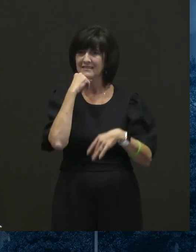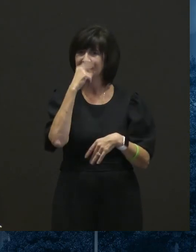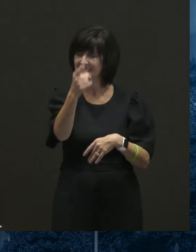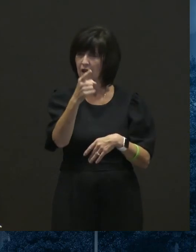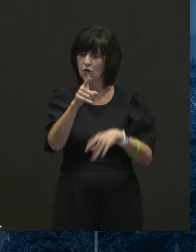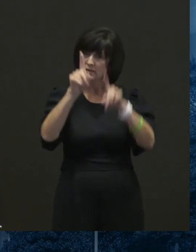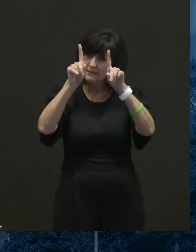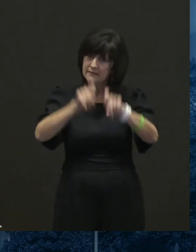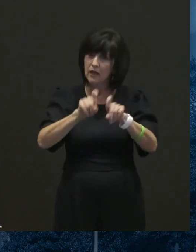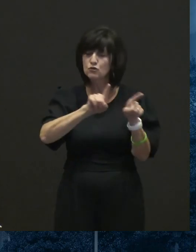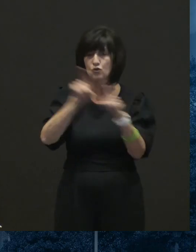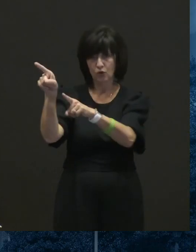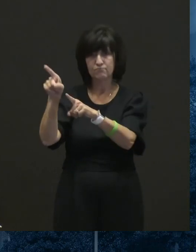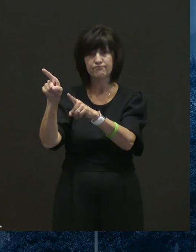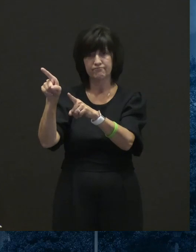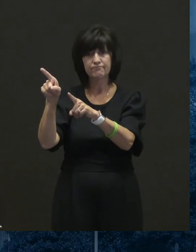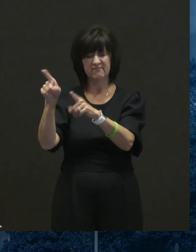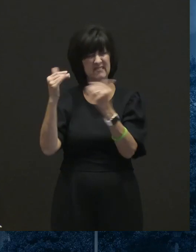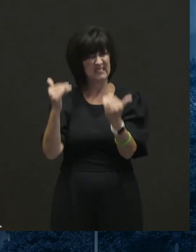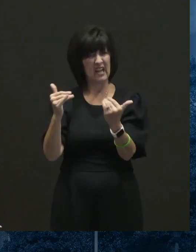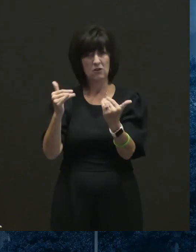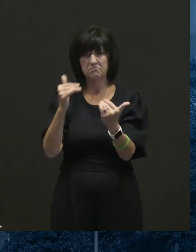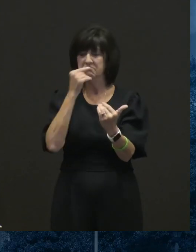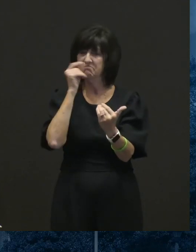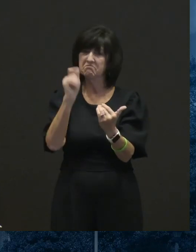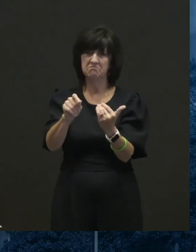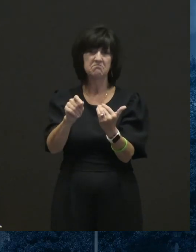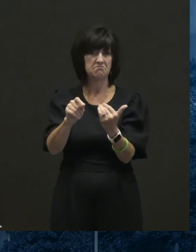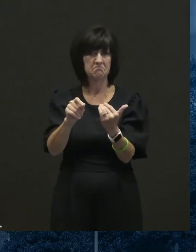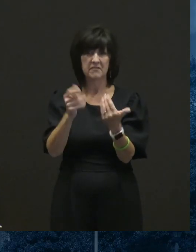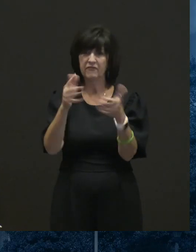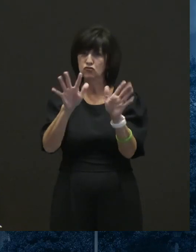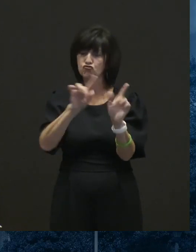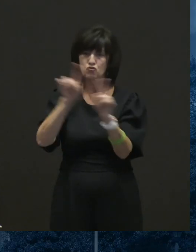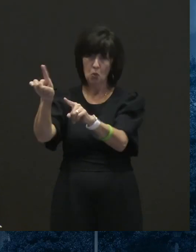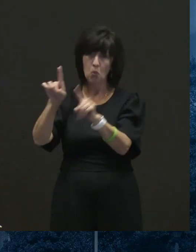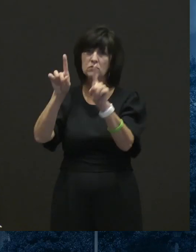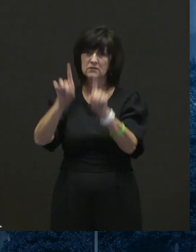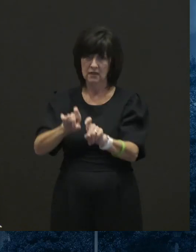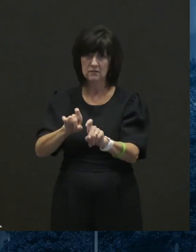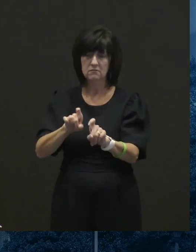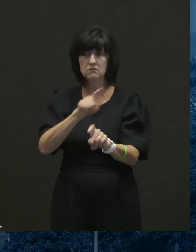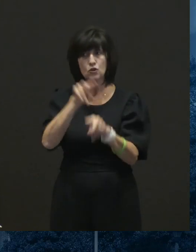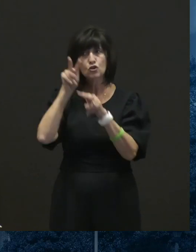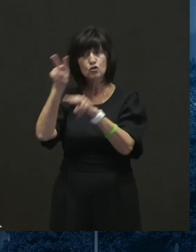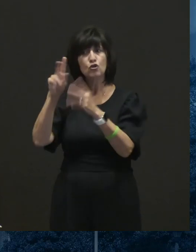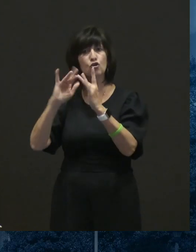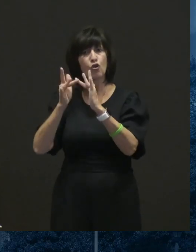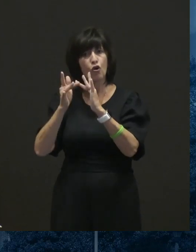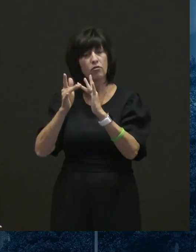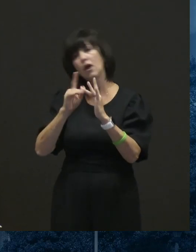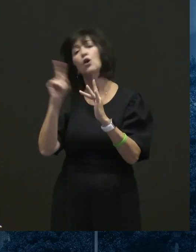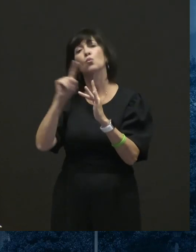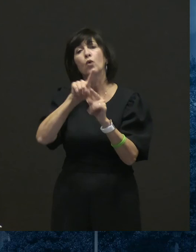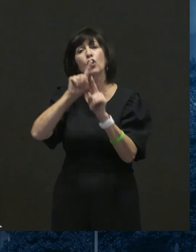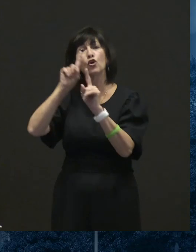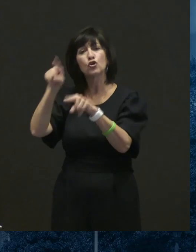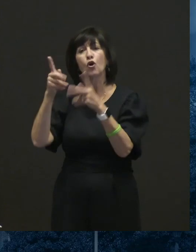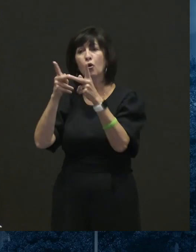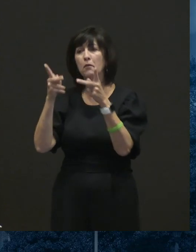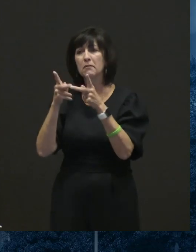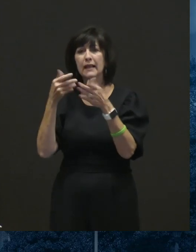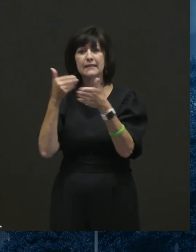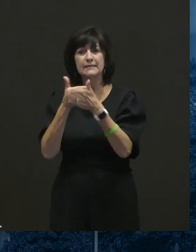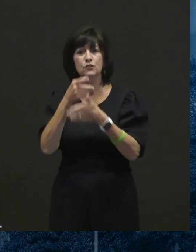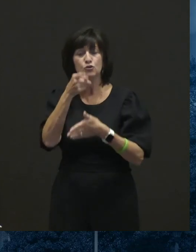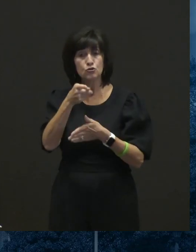at the at-home test where you can sign up for it online and get it sent to you and